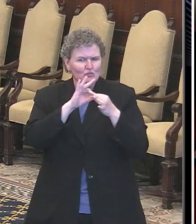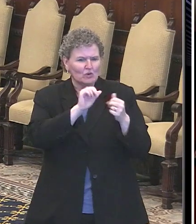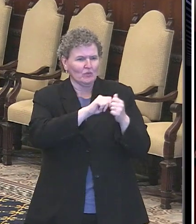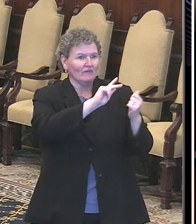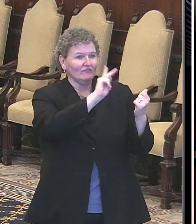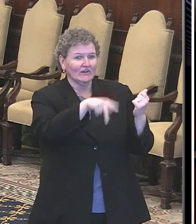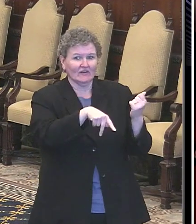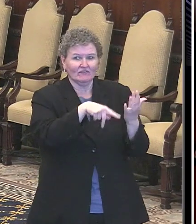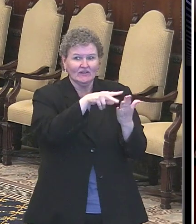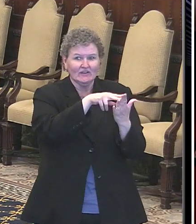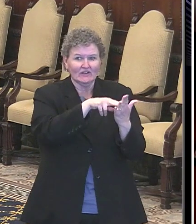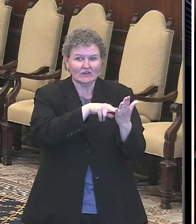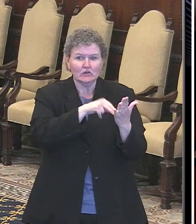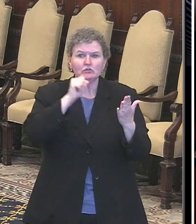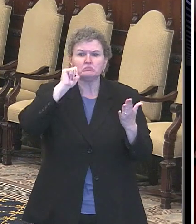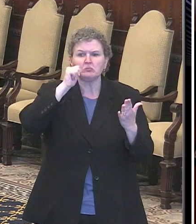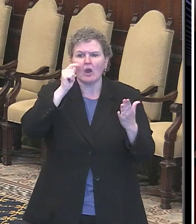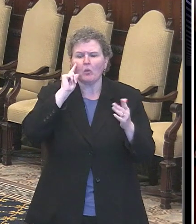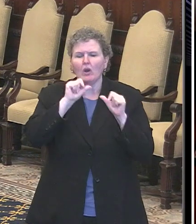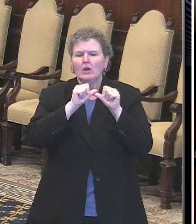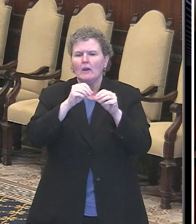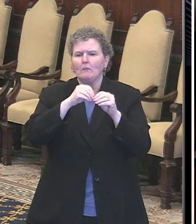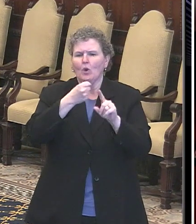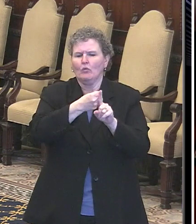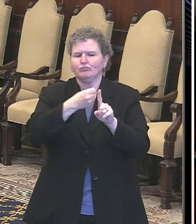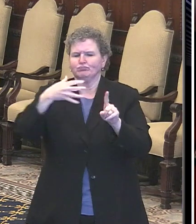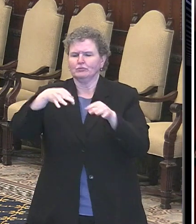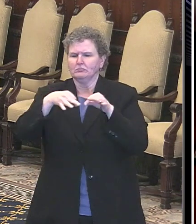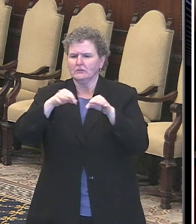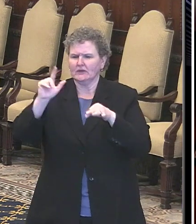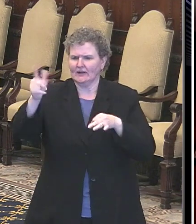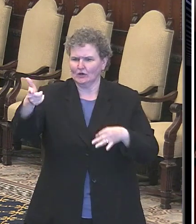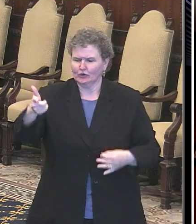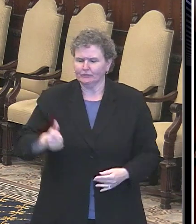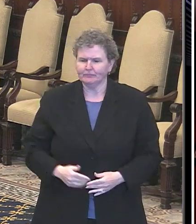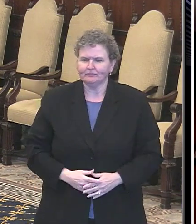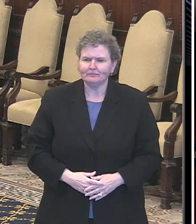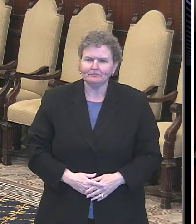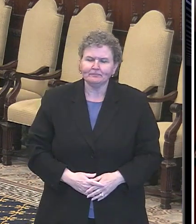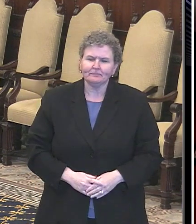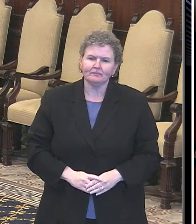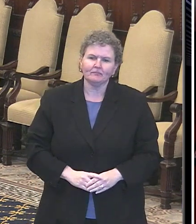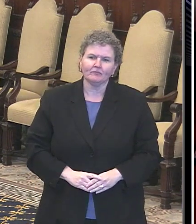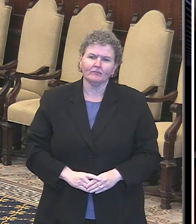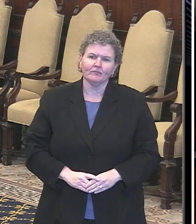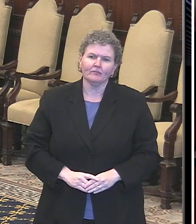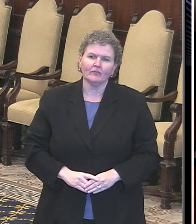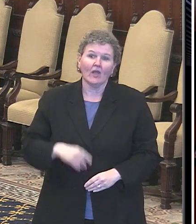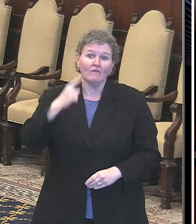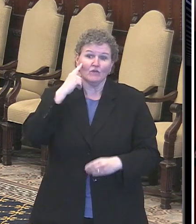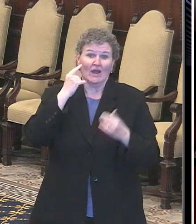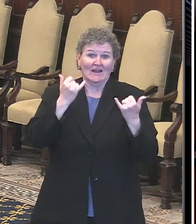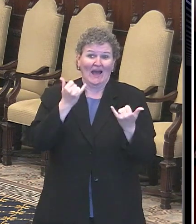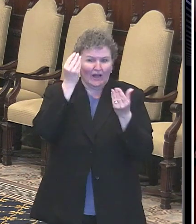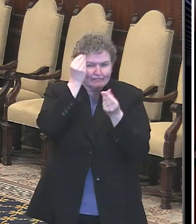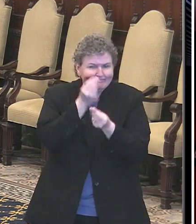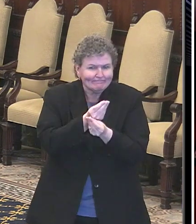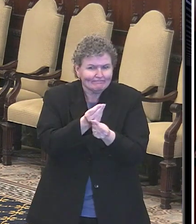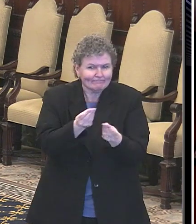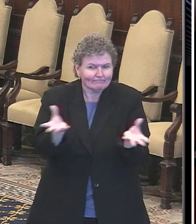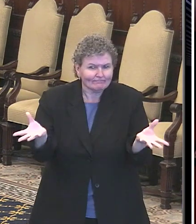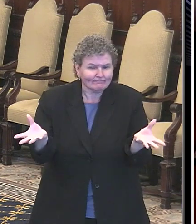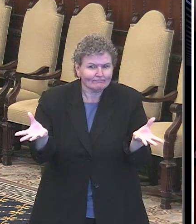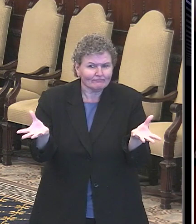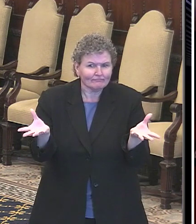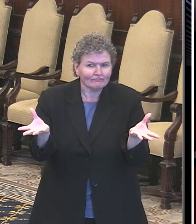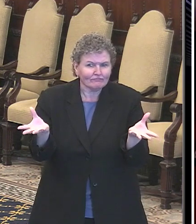on the extent to which work can return to the city. But for now, I can tell you that with some limited